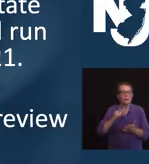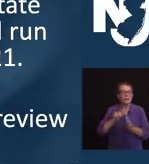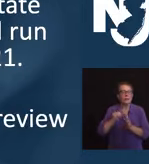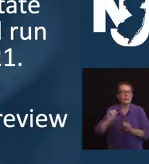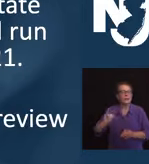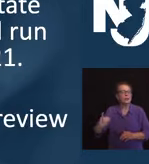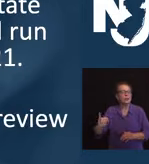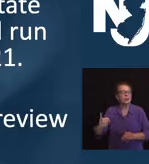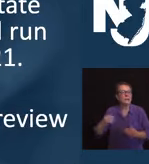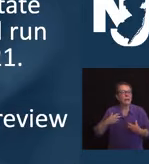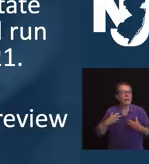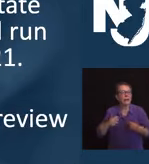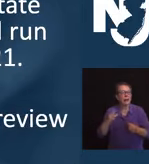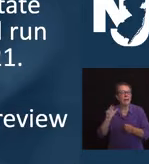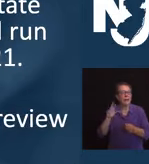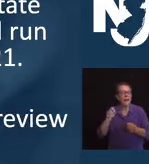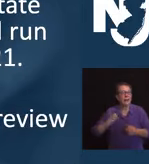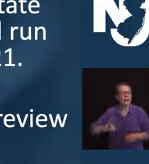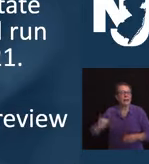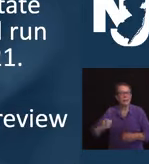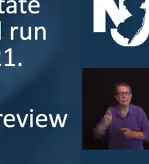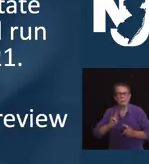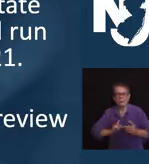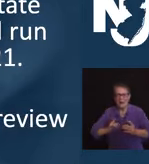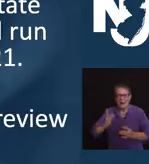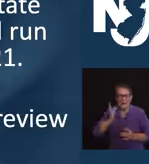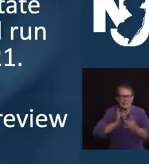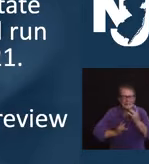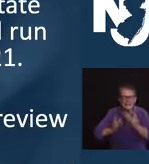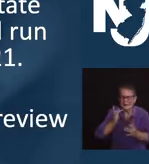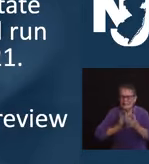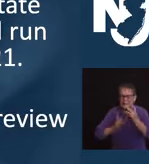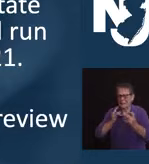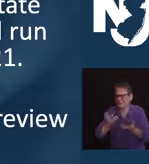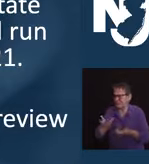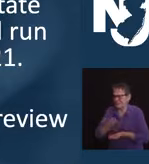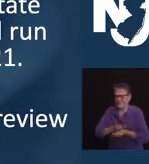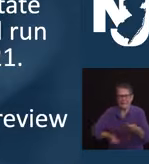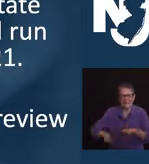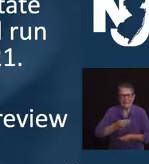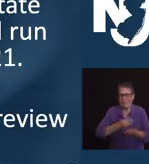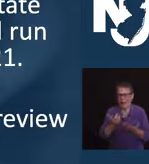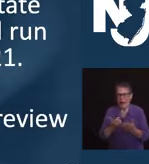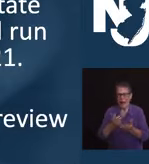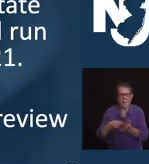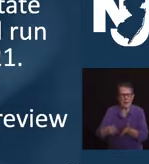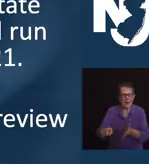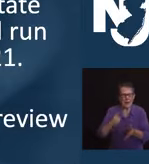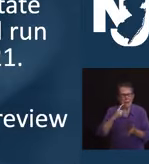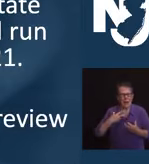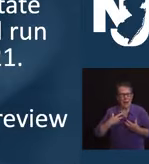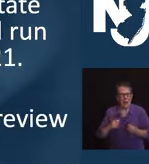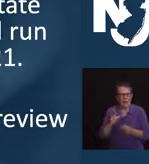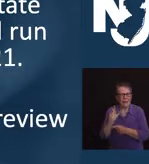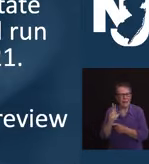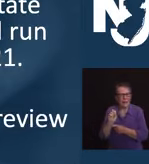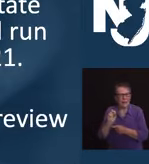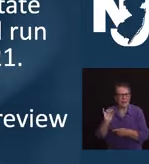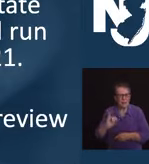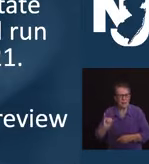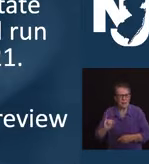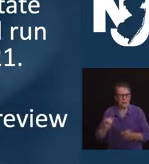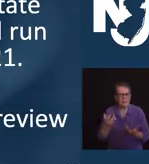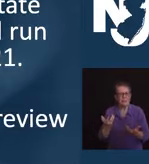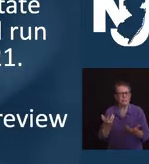our state healthcare exchange, Get Covered NJ, which was to run through mid-May, will now remain in